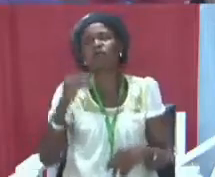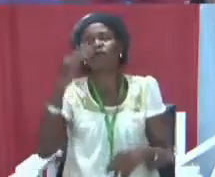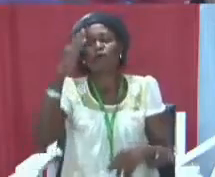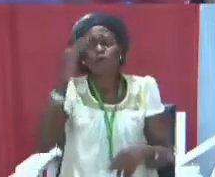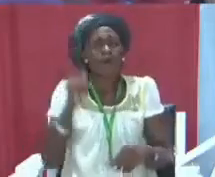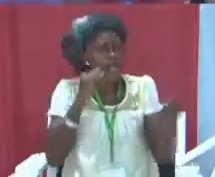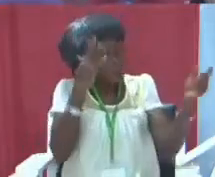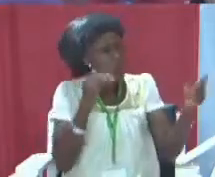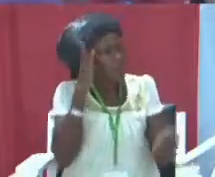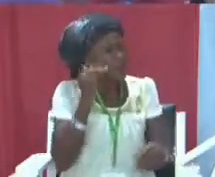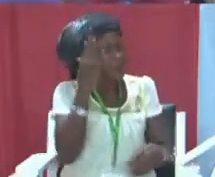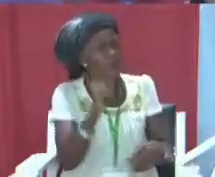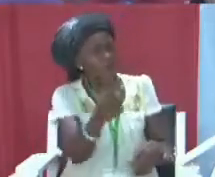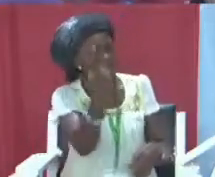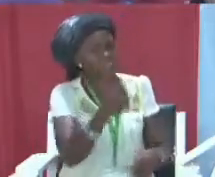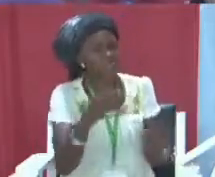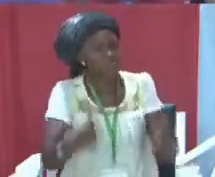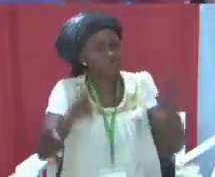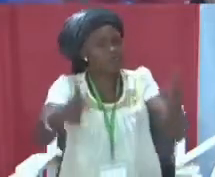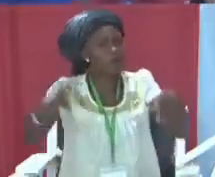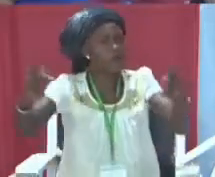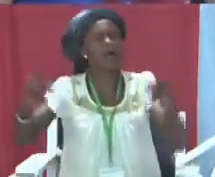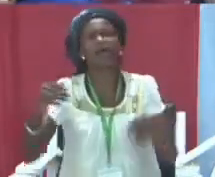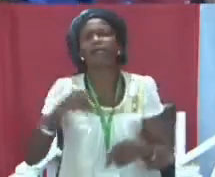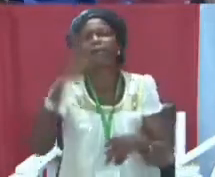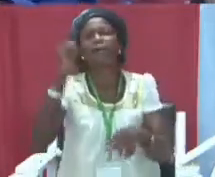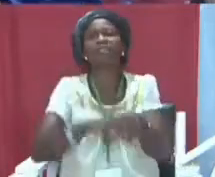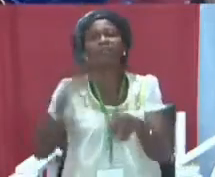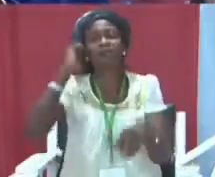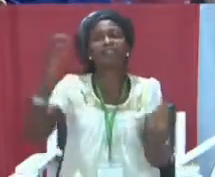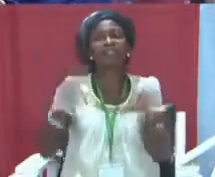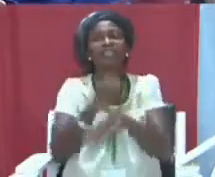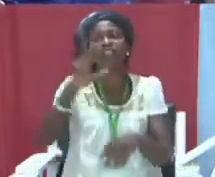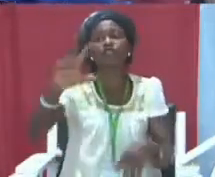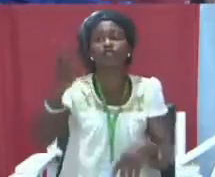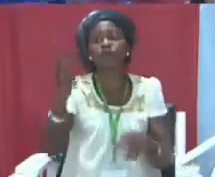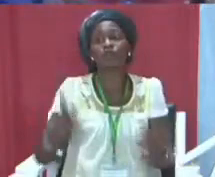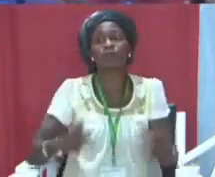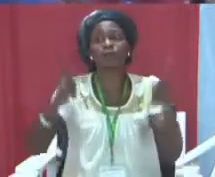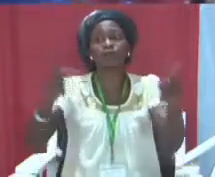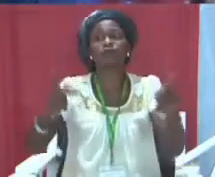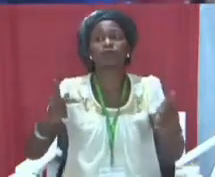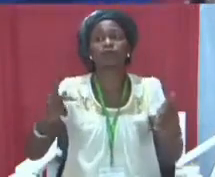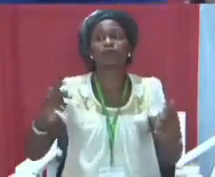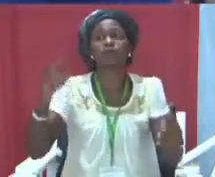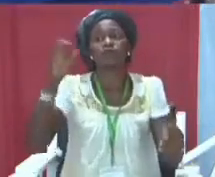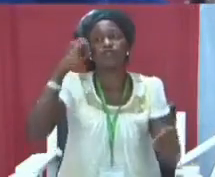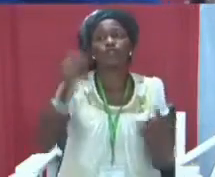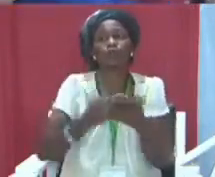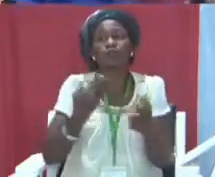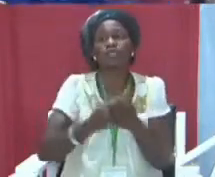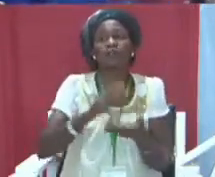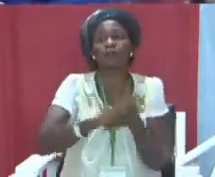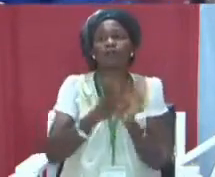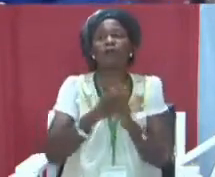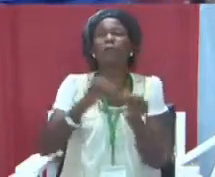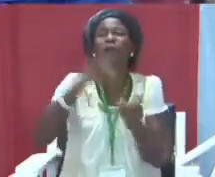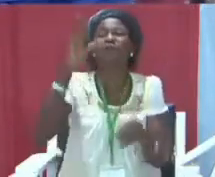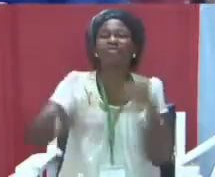only him? By the time he had the third lifting, his money had become more than